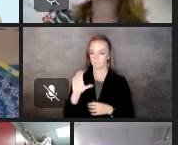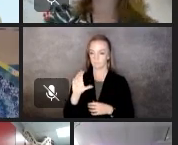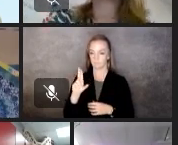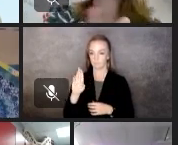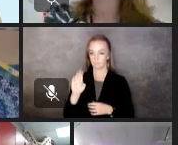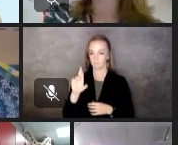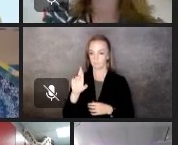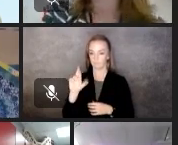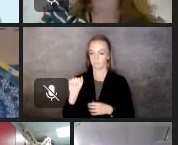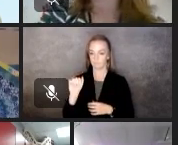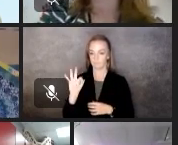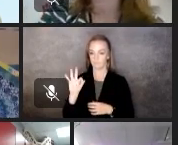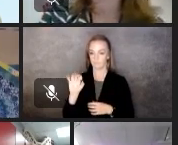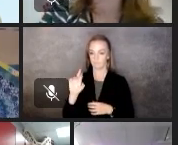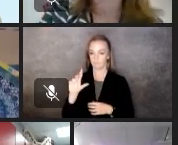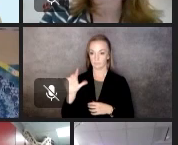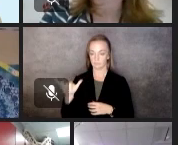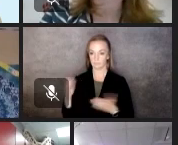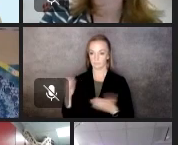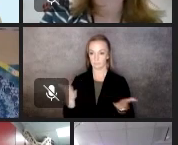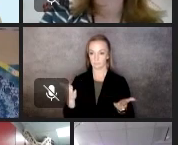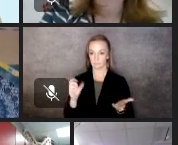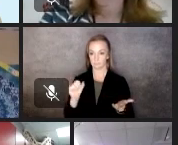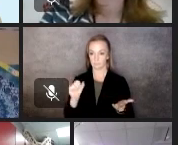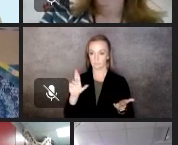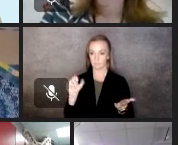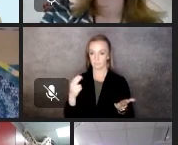Here. Sarah Green.